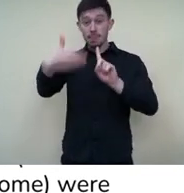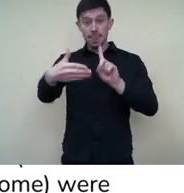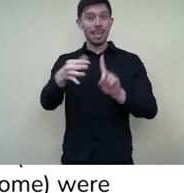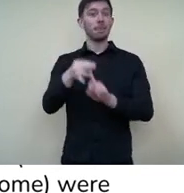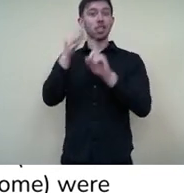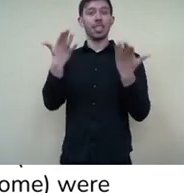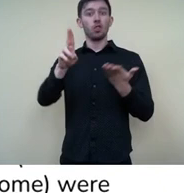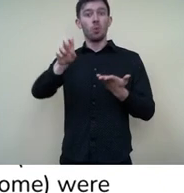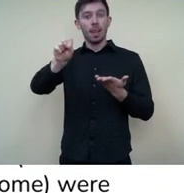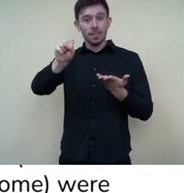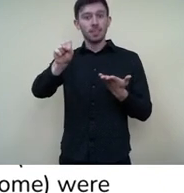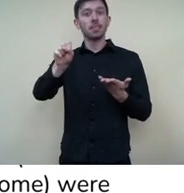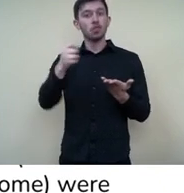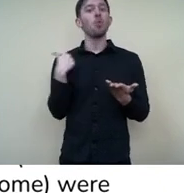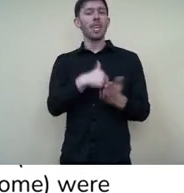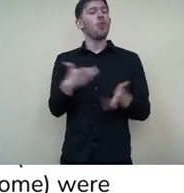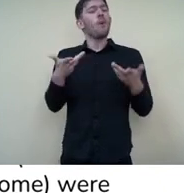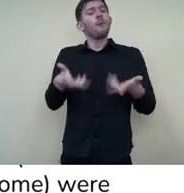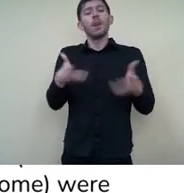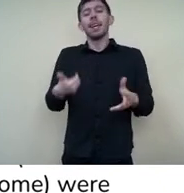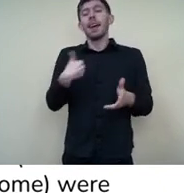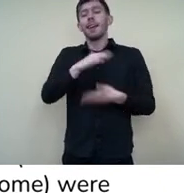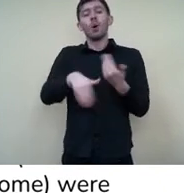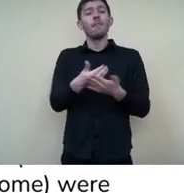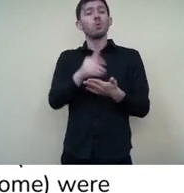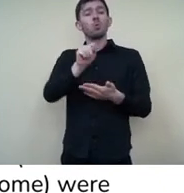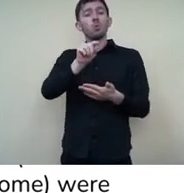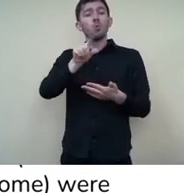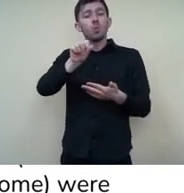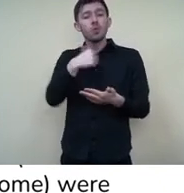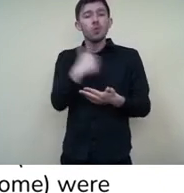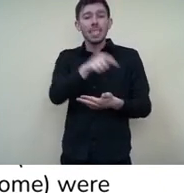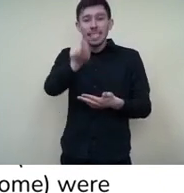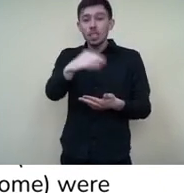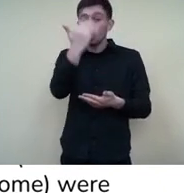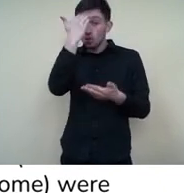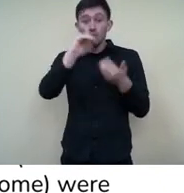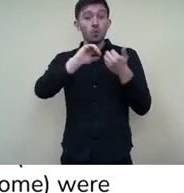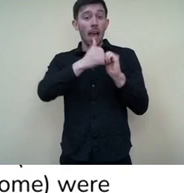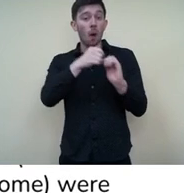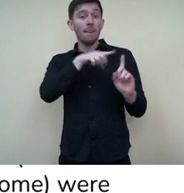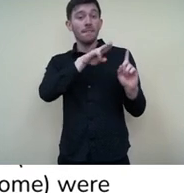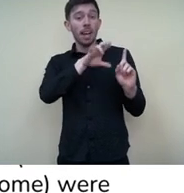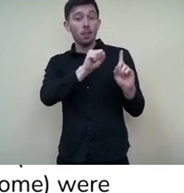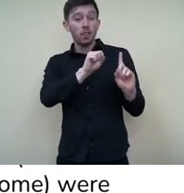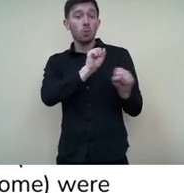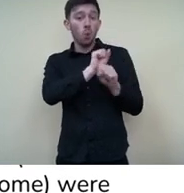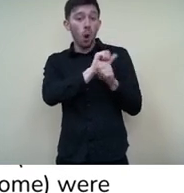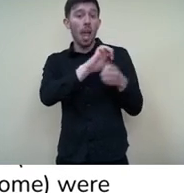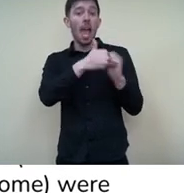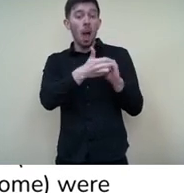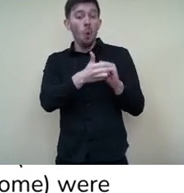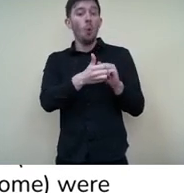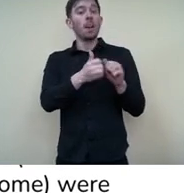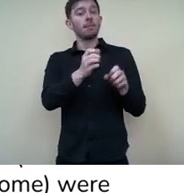US, we already had all the tools that we needed. We knew how the virus worked, we knew how it replicated, we knew its symptoms, and we